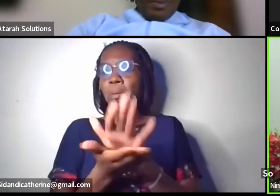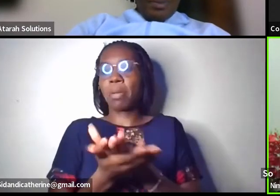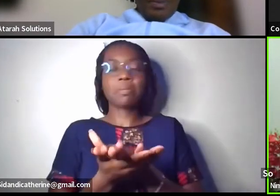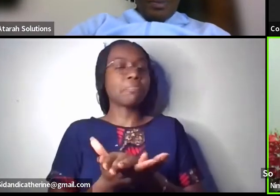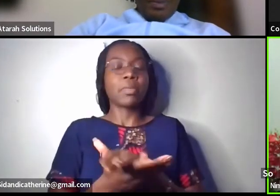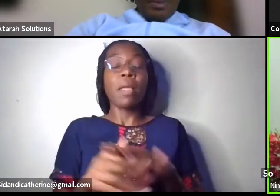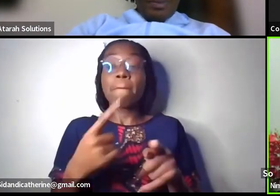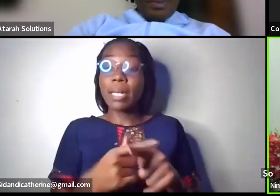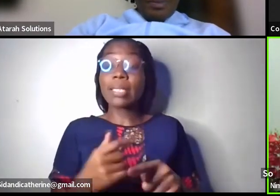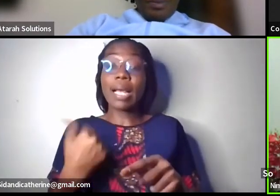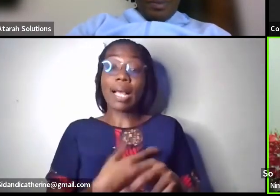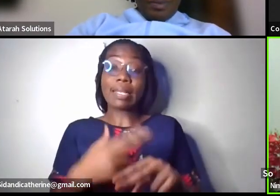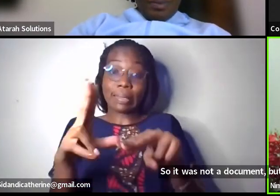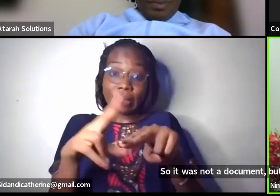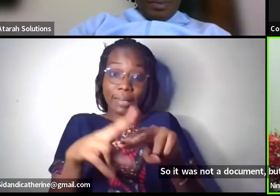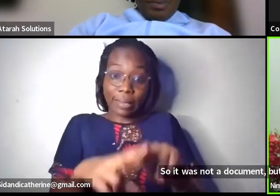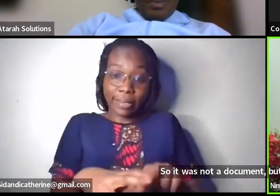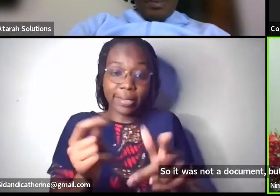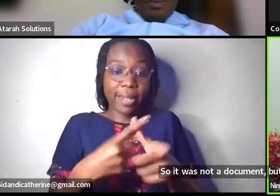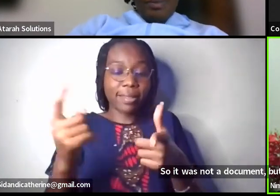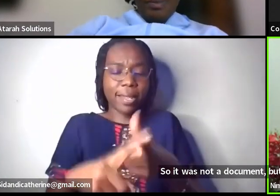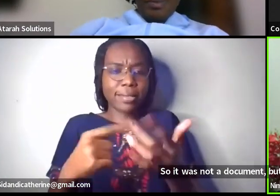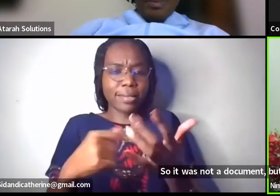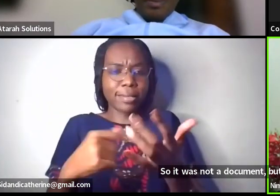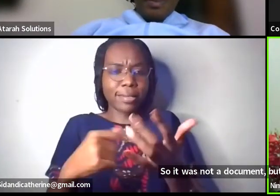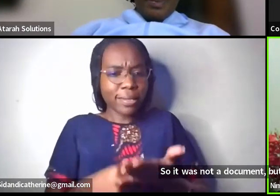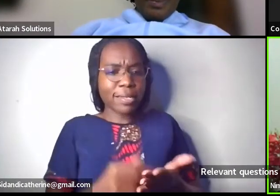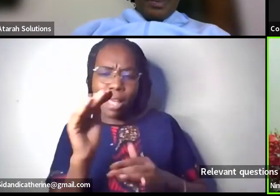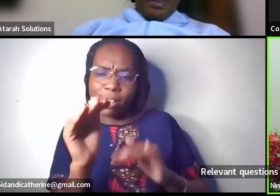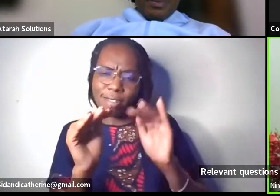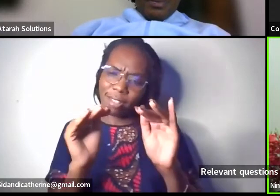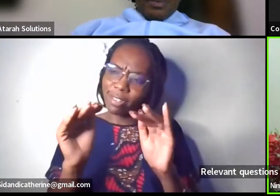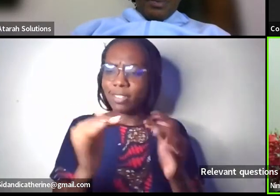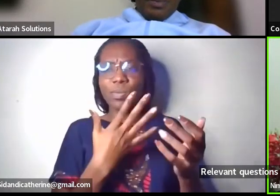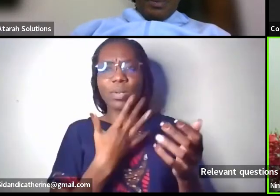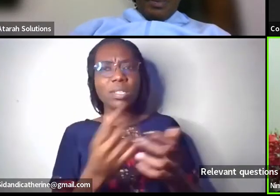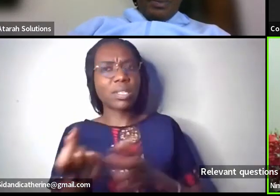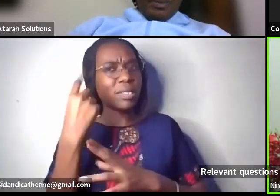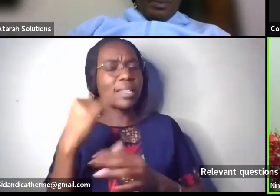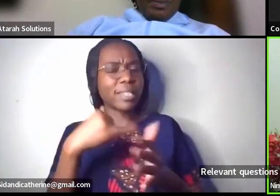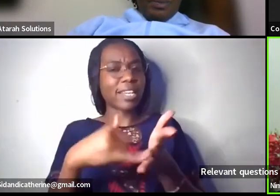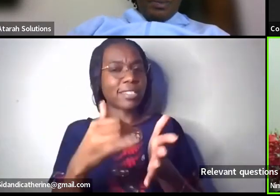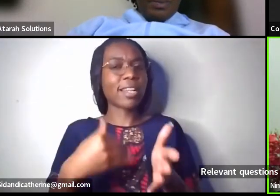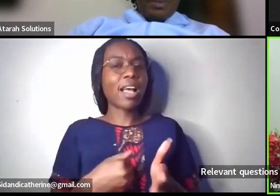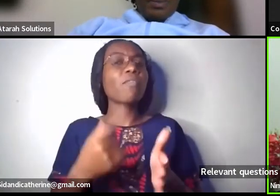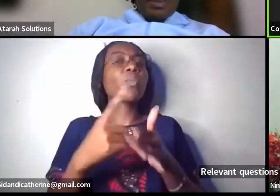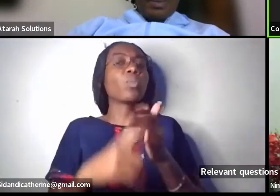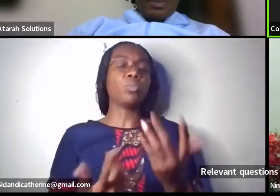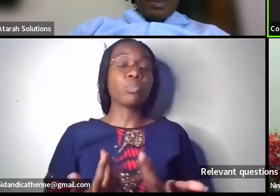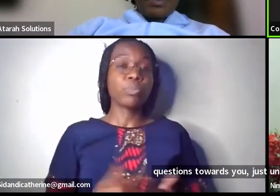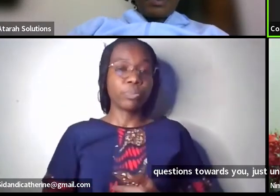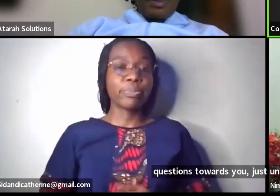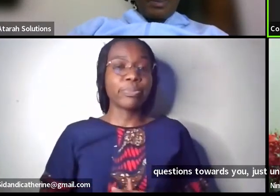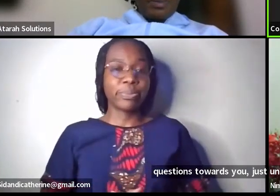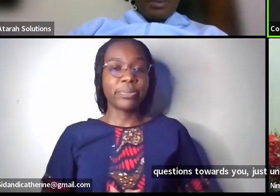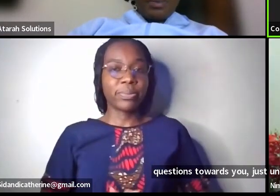ask relevant questions towards just understanding the industry per se. Very good. Those are